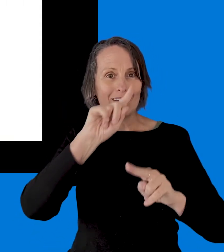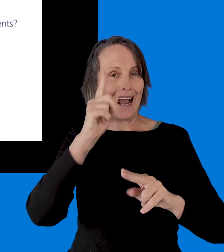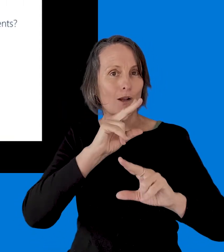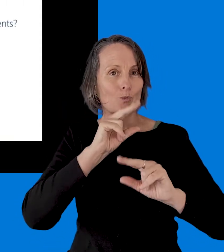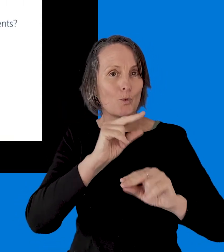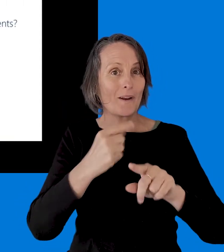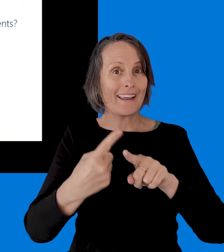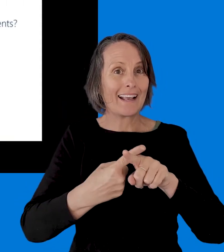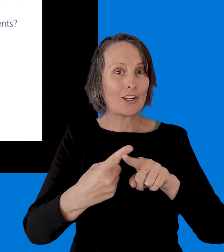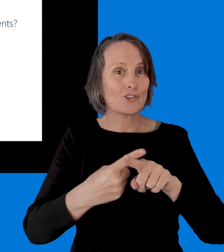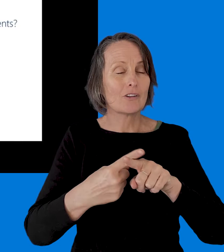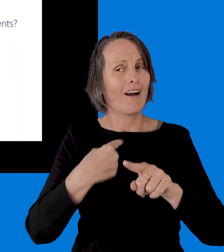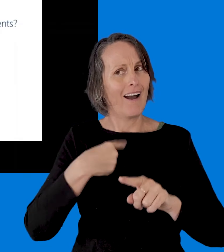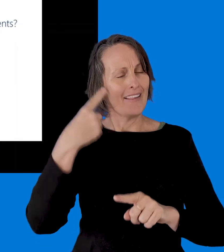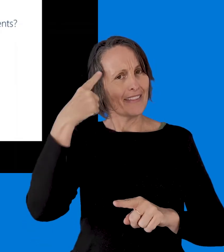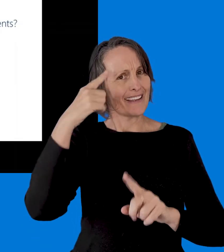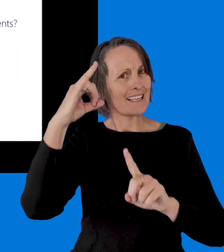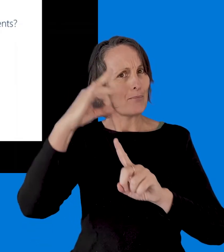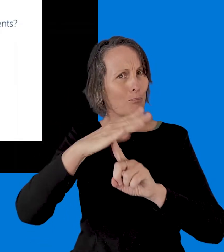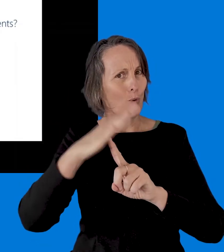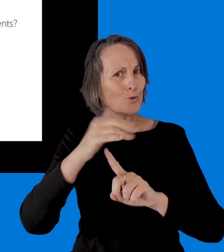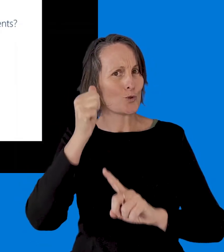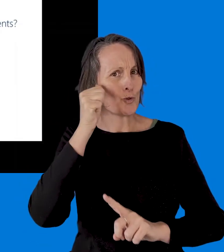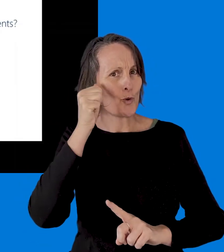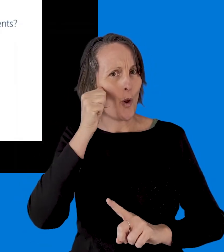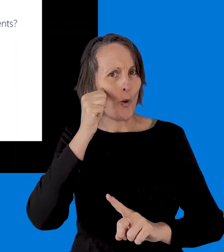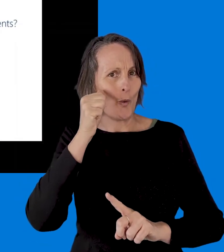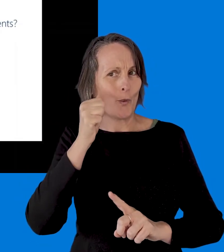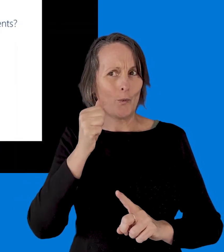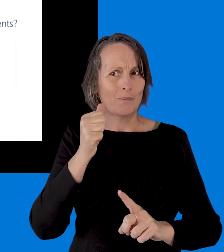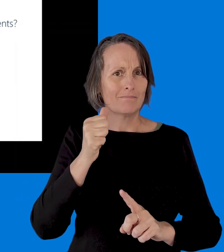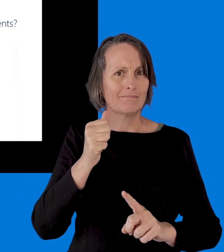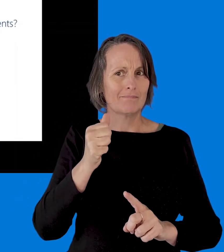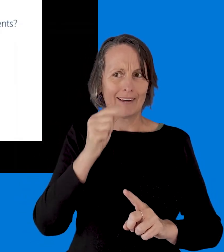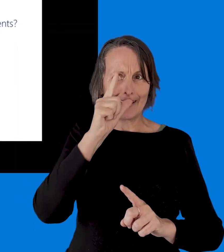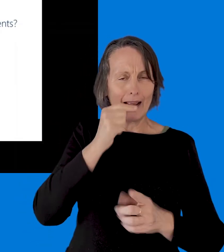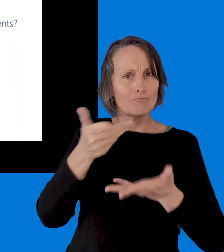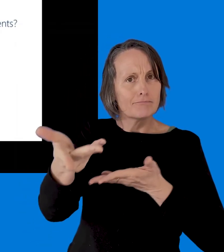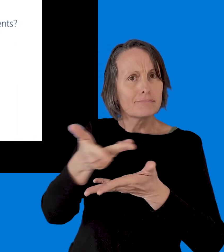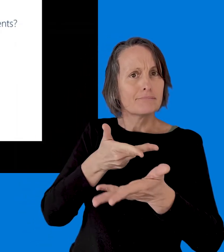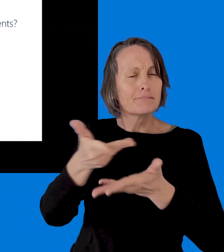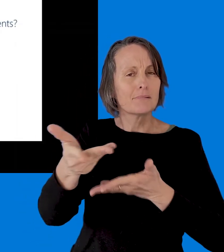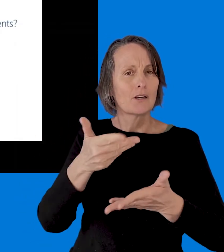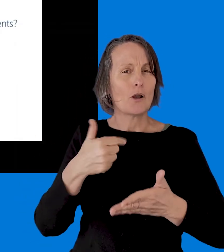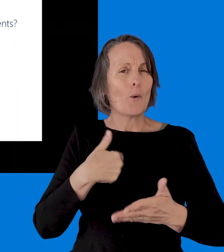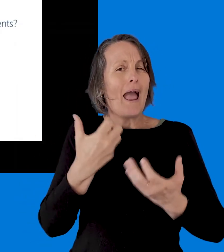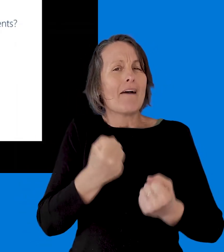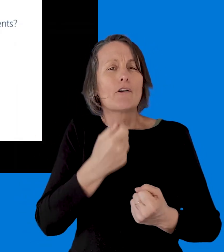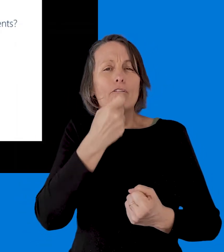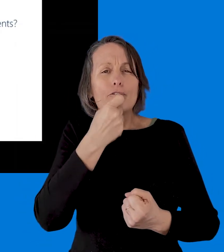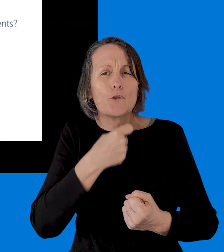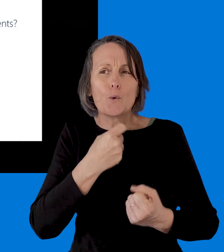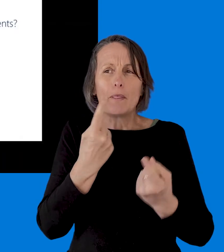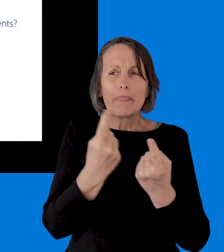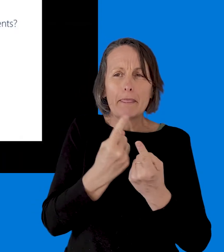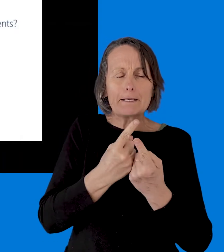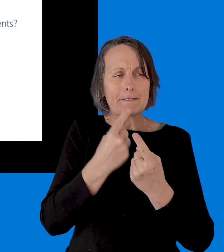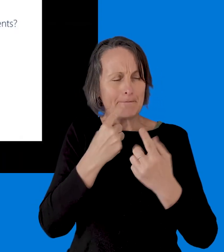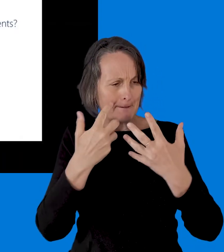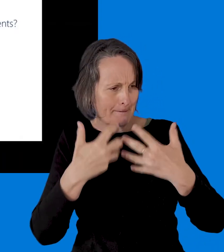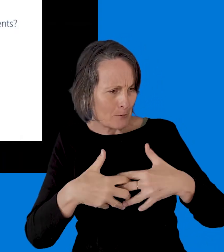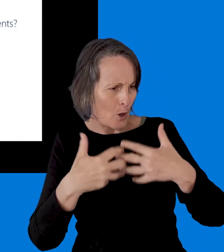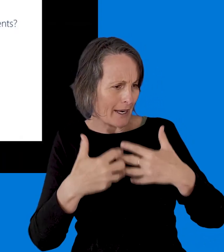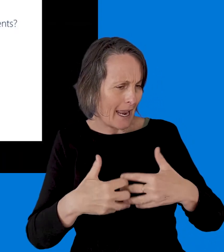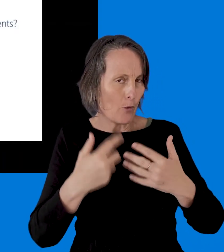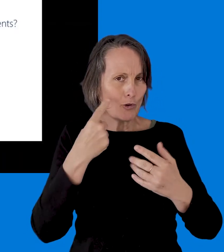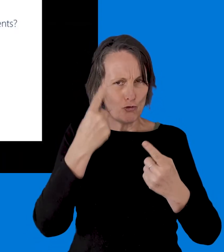this topic, but I think it's important to recognize that there are a number of issues with doing this. And we've played through these scenarios a